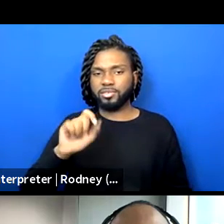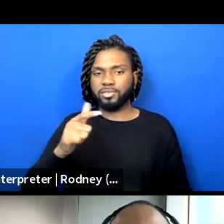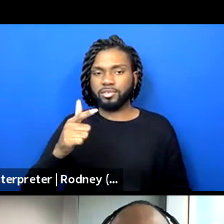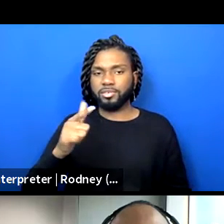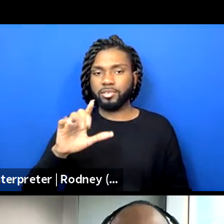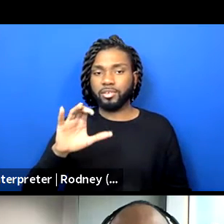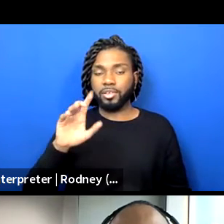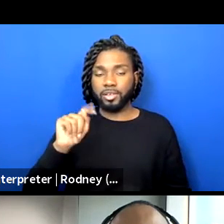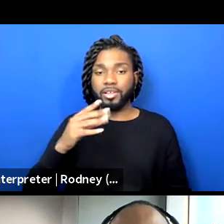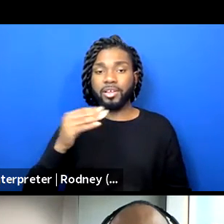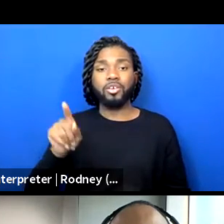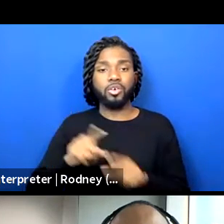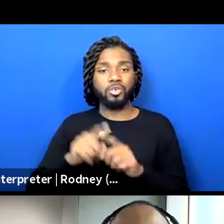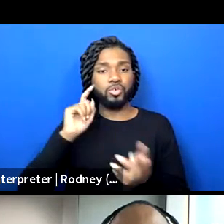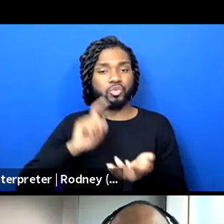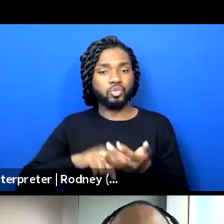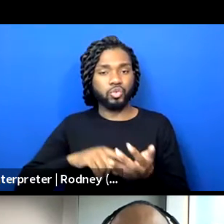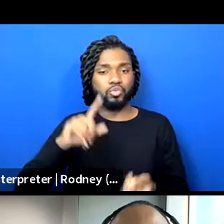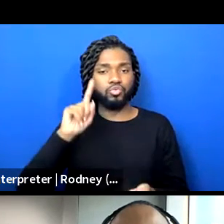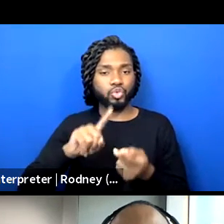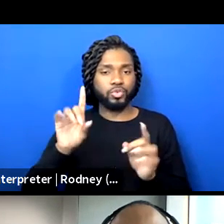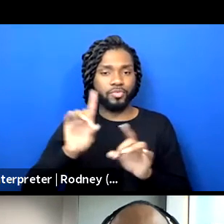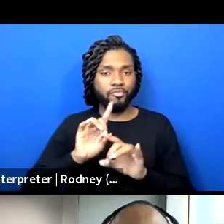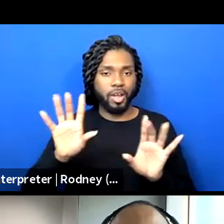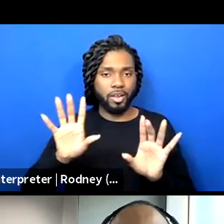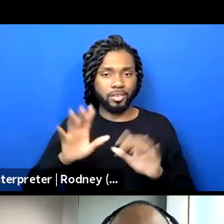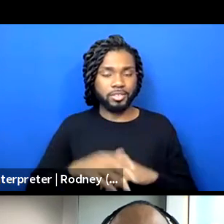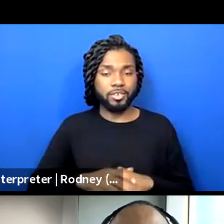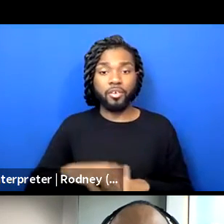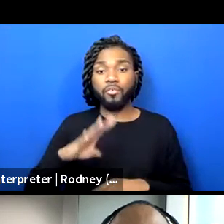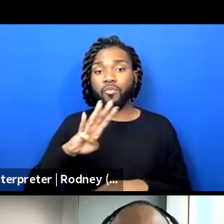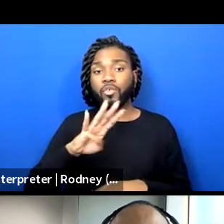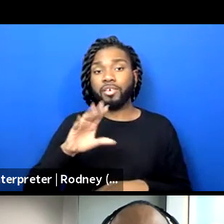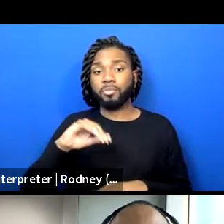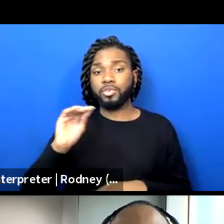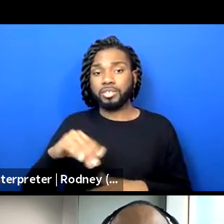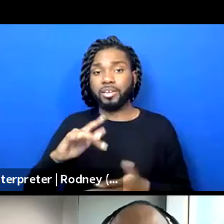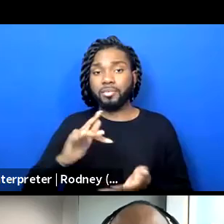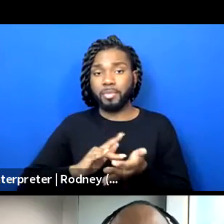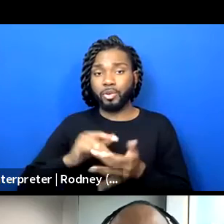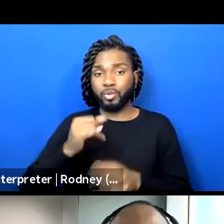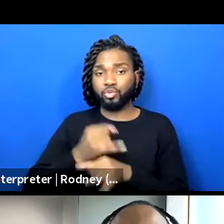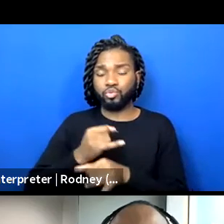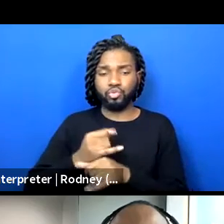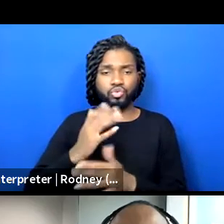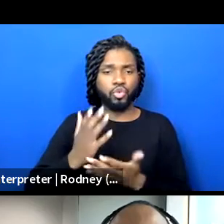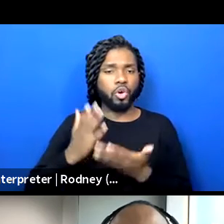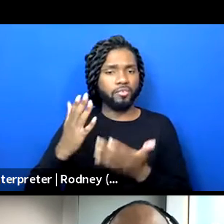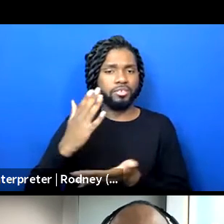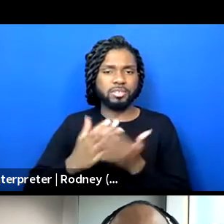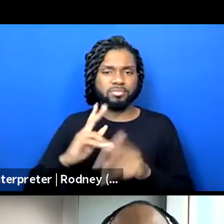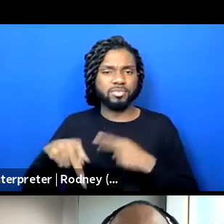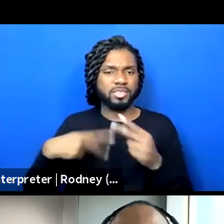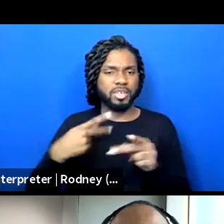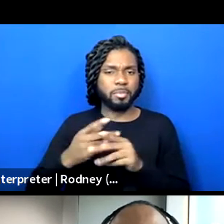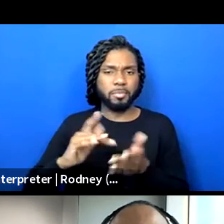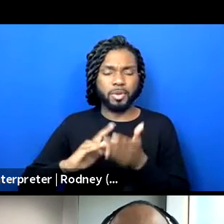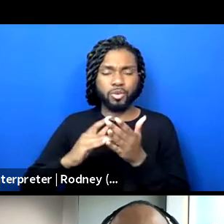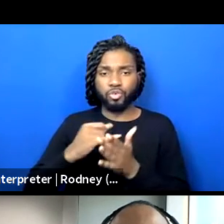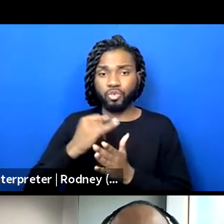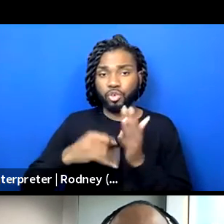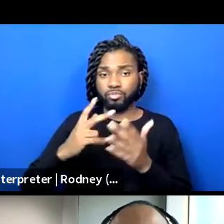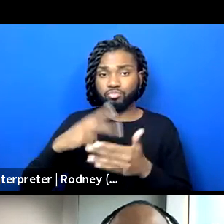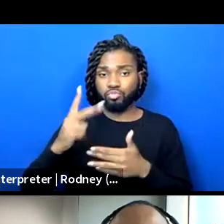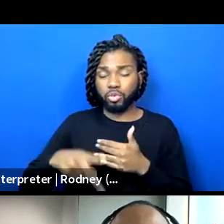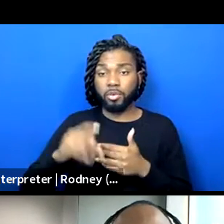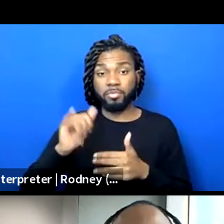and reduced violence. 45% of medical institutions offer some sort of arts program. That's